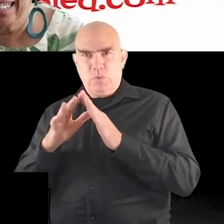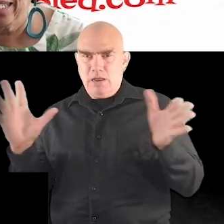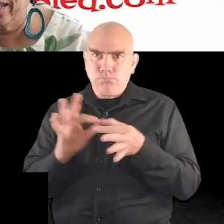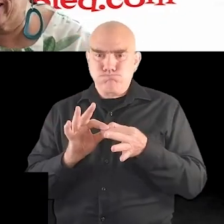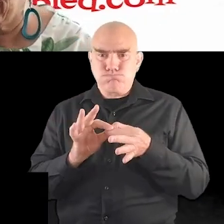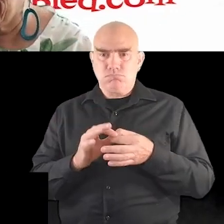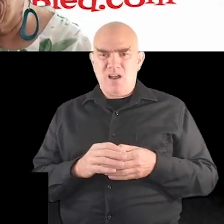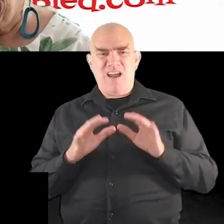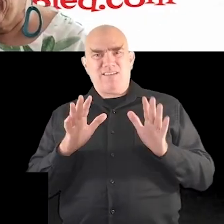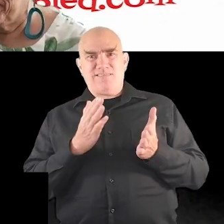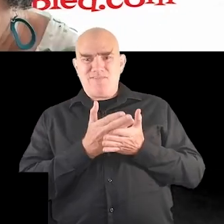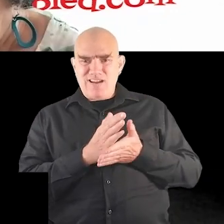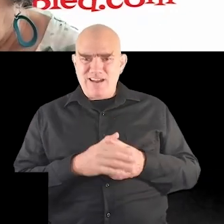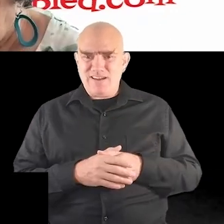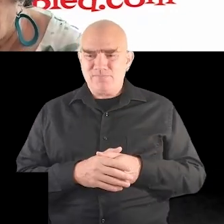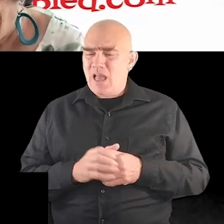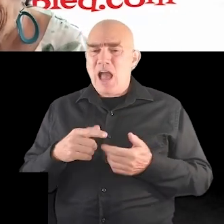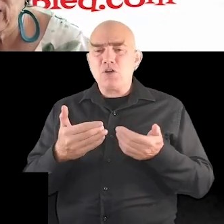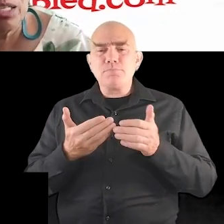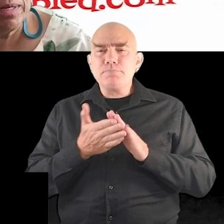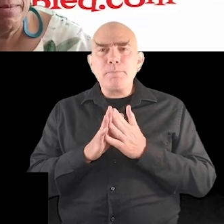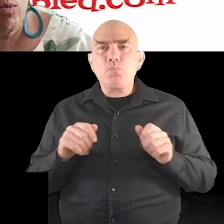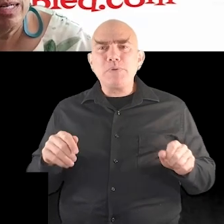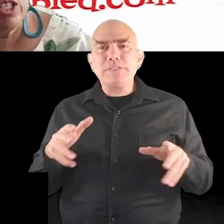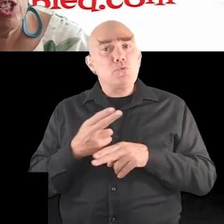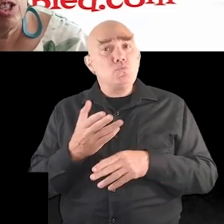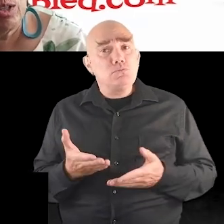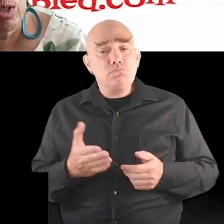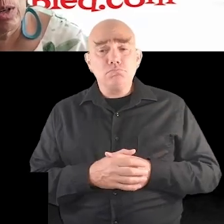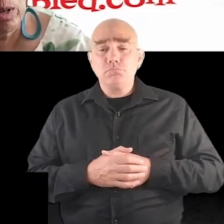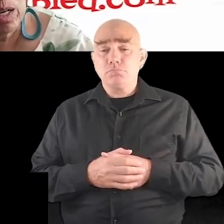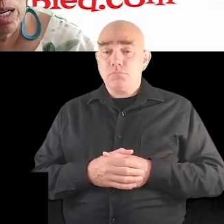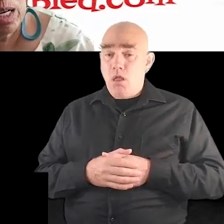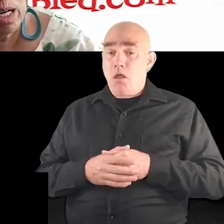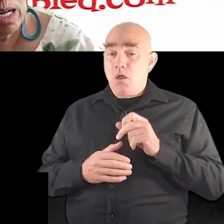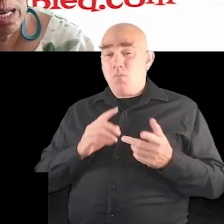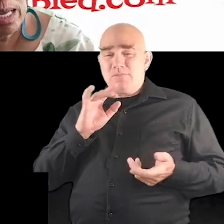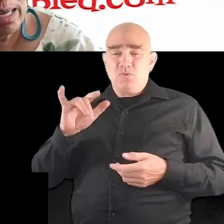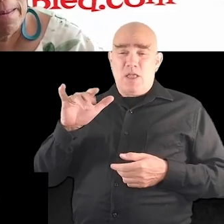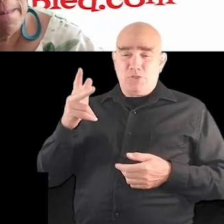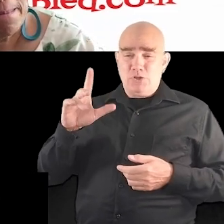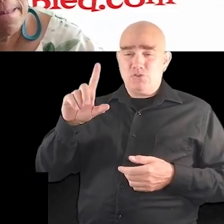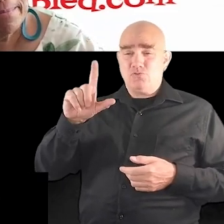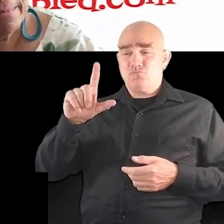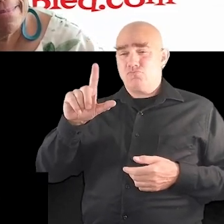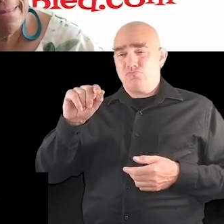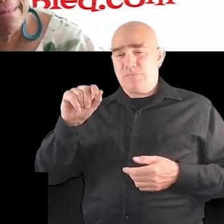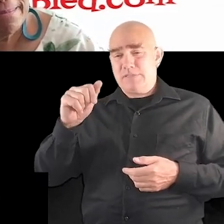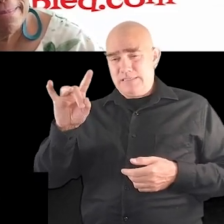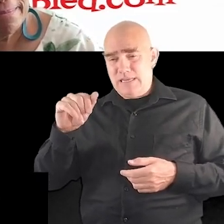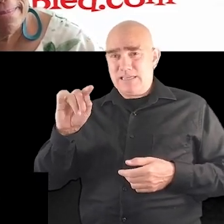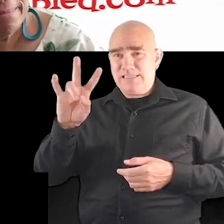Excellent, excellent. Thank you. How did you become a wheelchair user? Okay, well, July